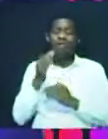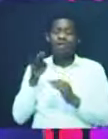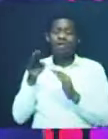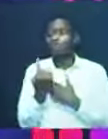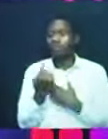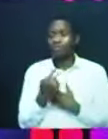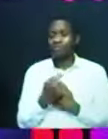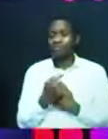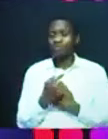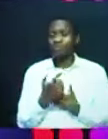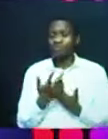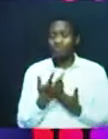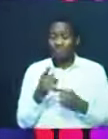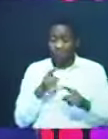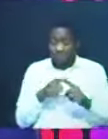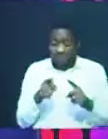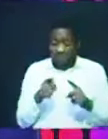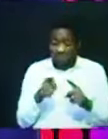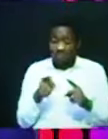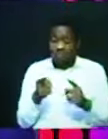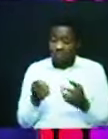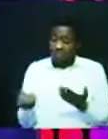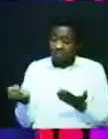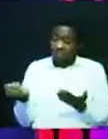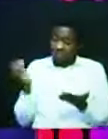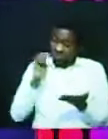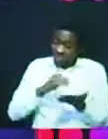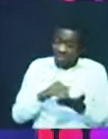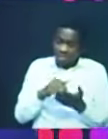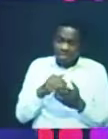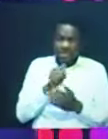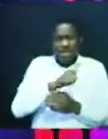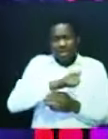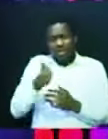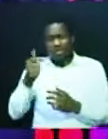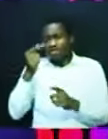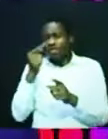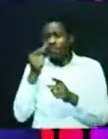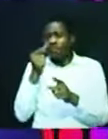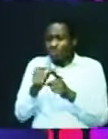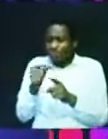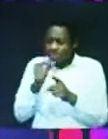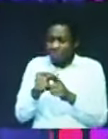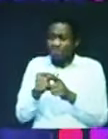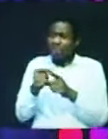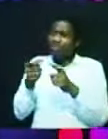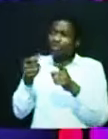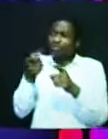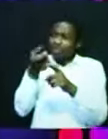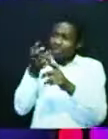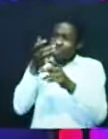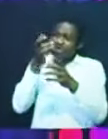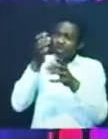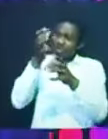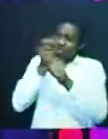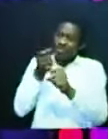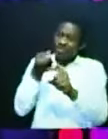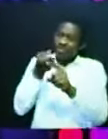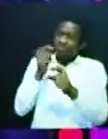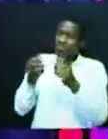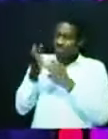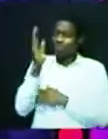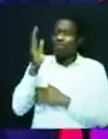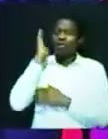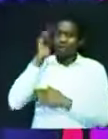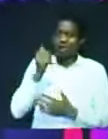but by every word that proceeds as of the mouth of the Lord. Anya bia no kai say Yesu adi kan aka say anya bodo nko